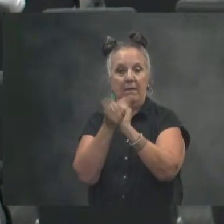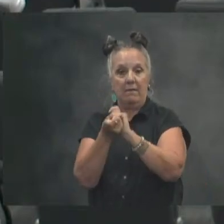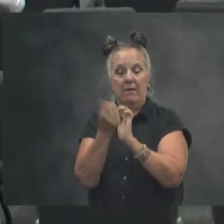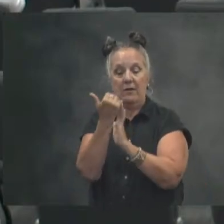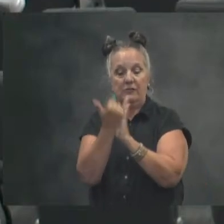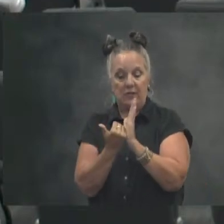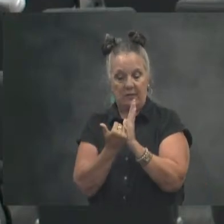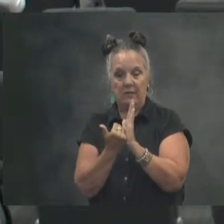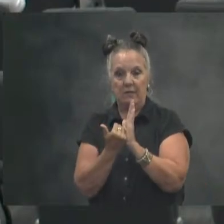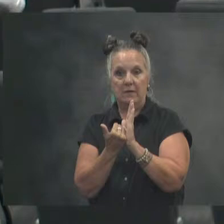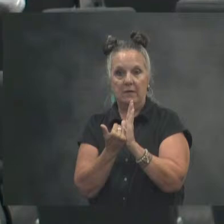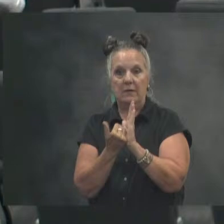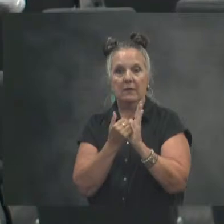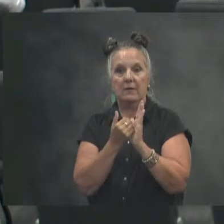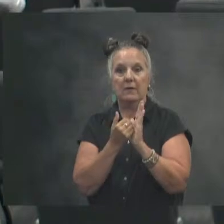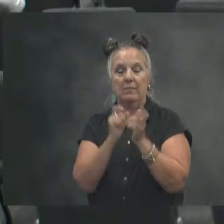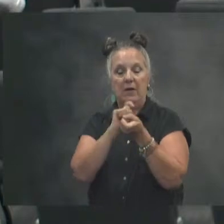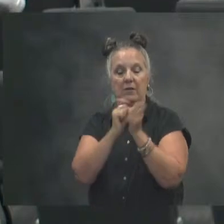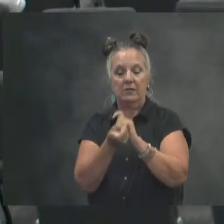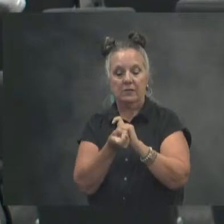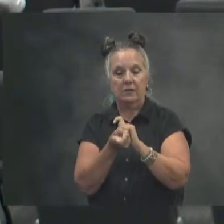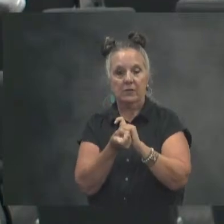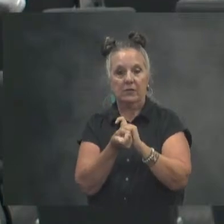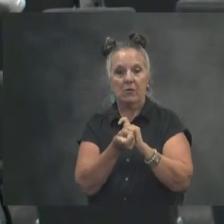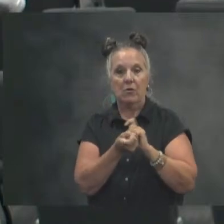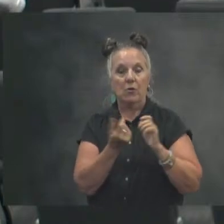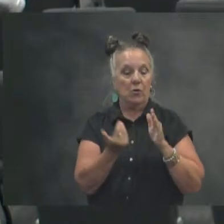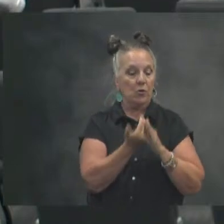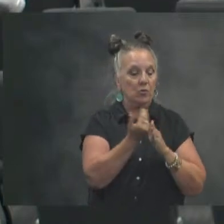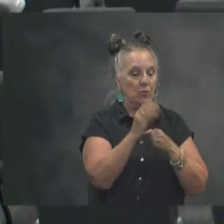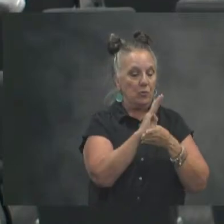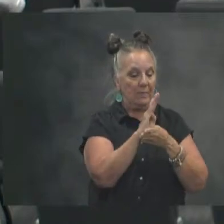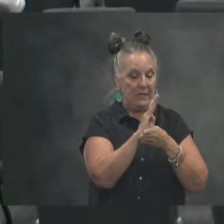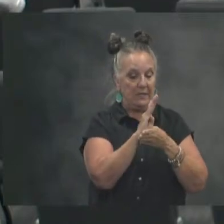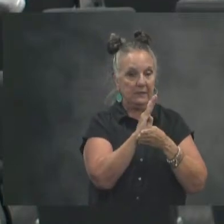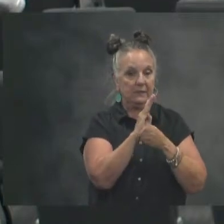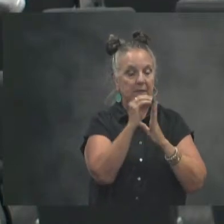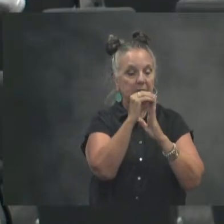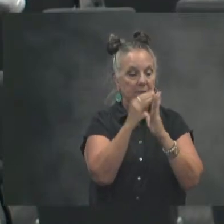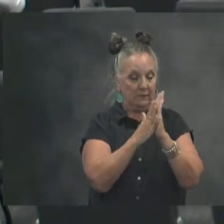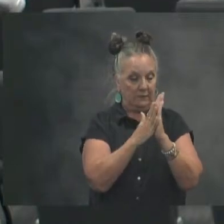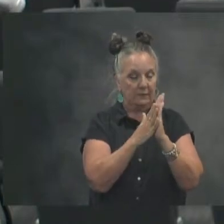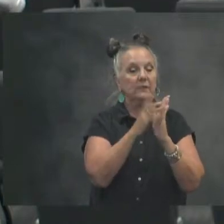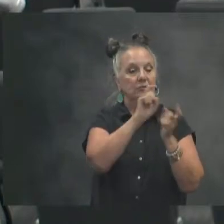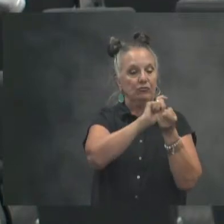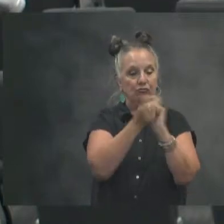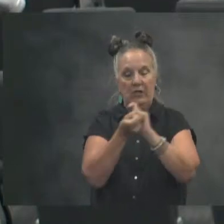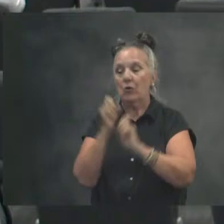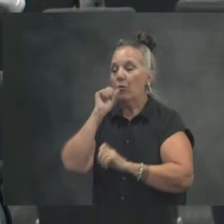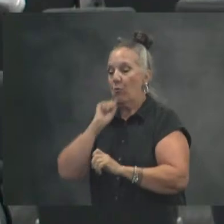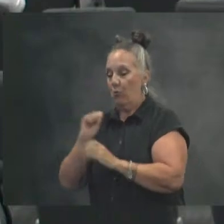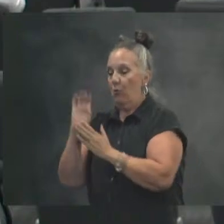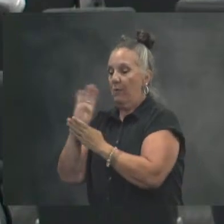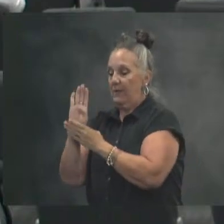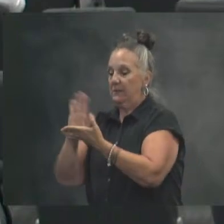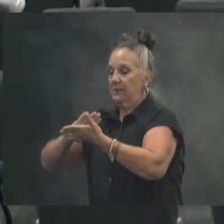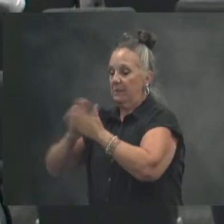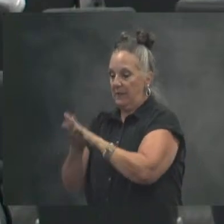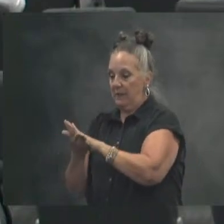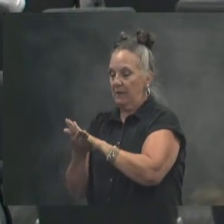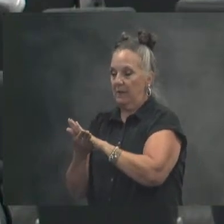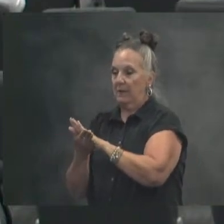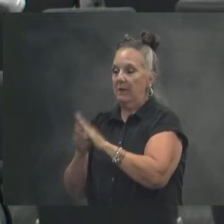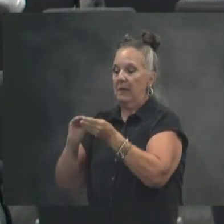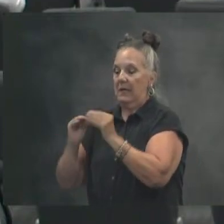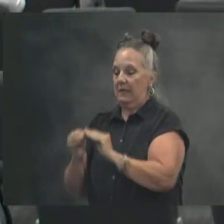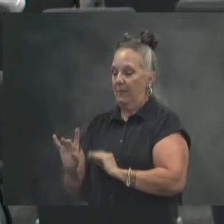agenda by moving from new business to old business. Number 8, approval of